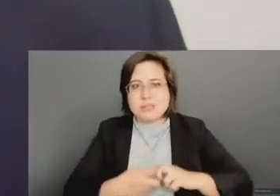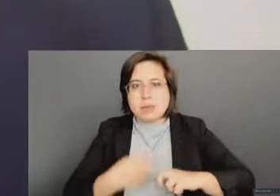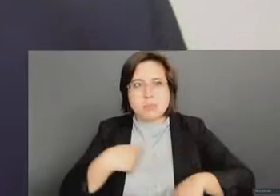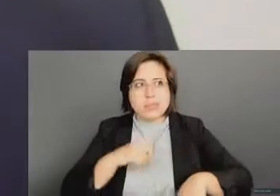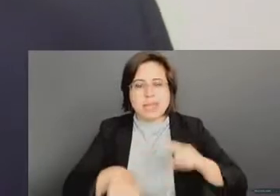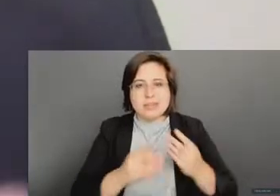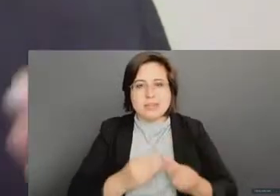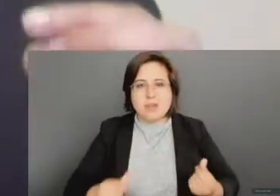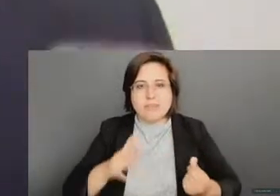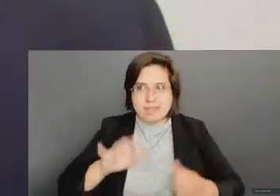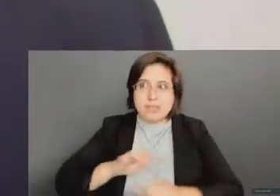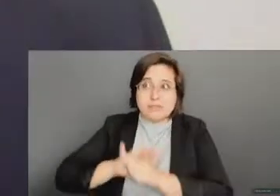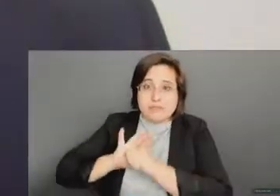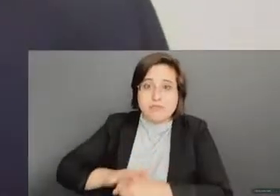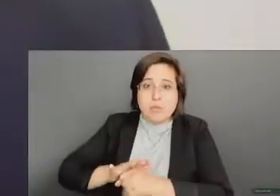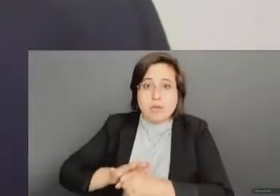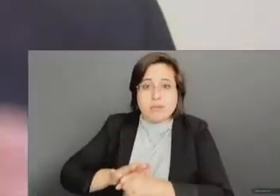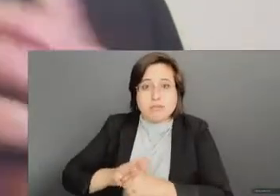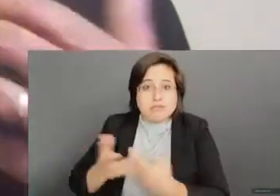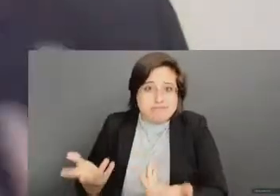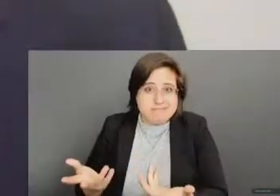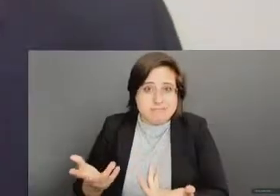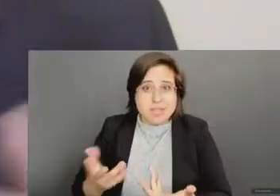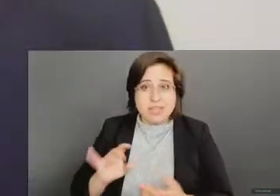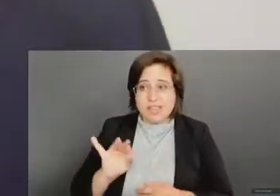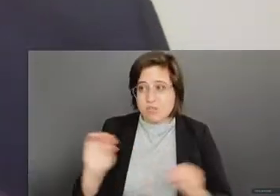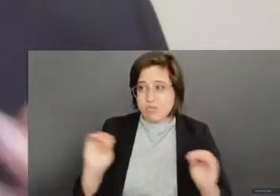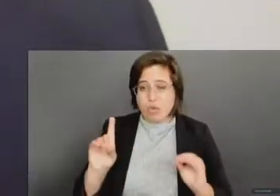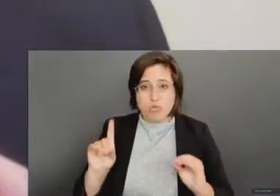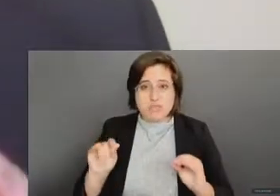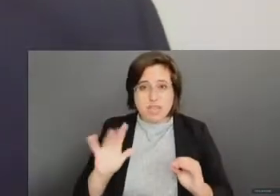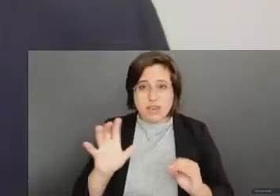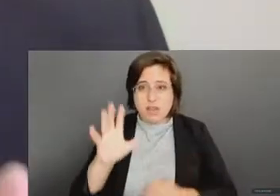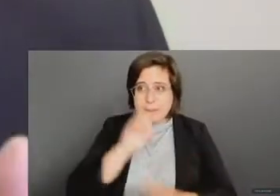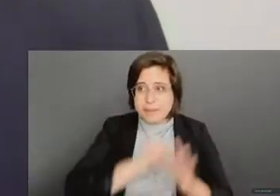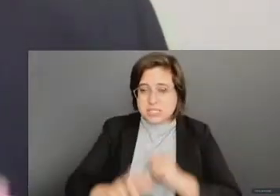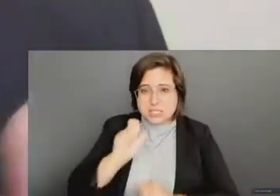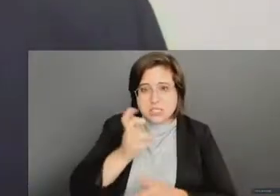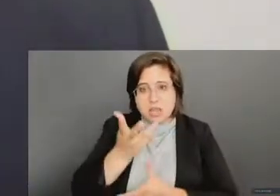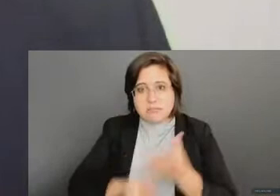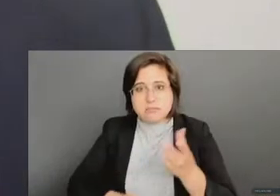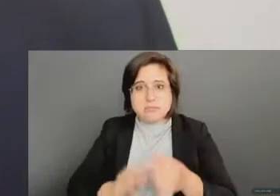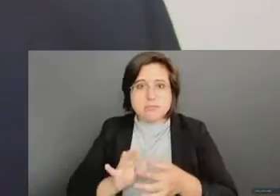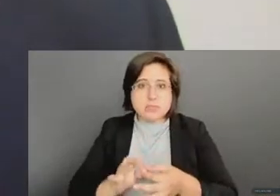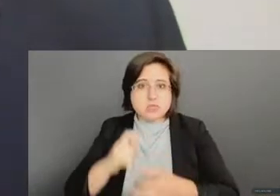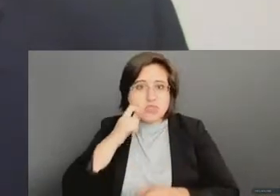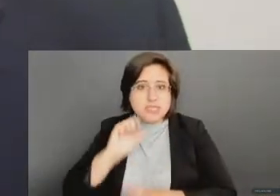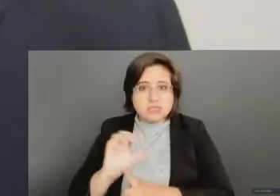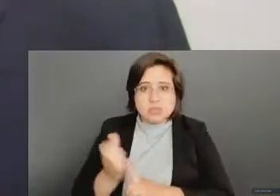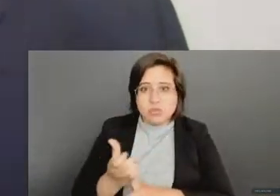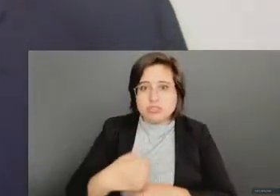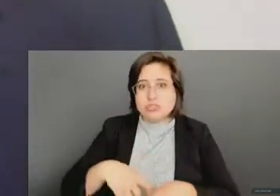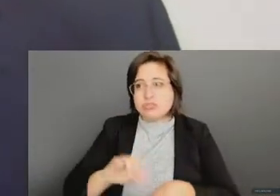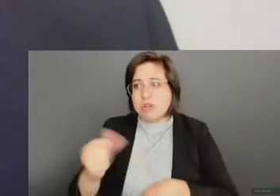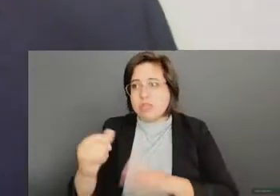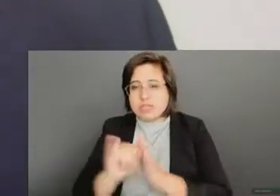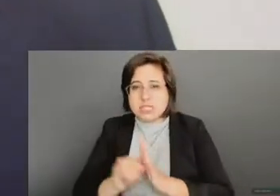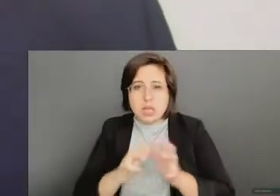problem. So when we don't have disaggregated data, or we're missing data around race and ethnicity or other important